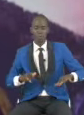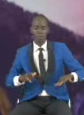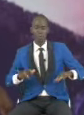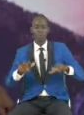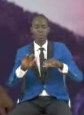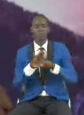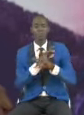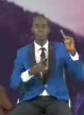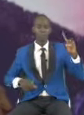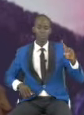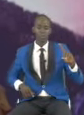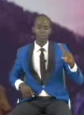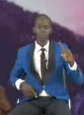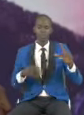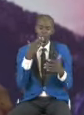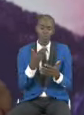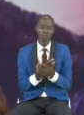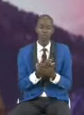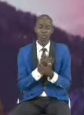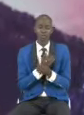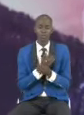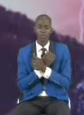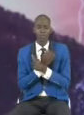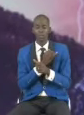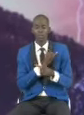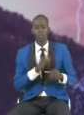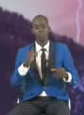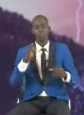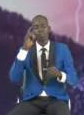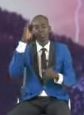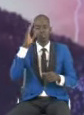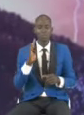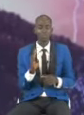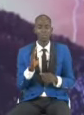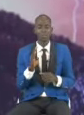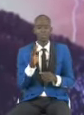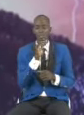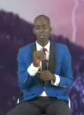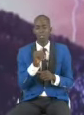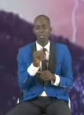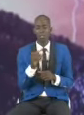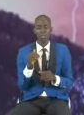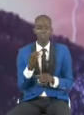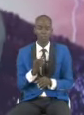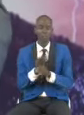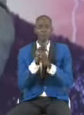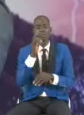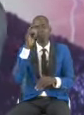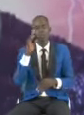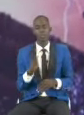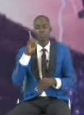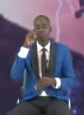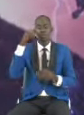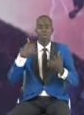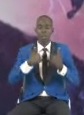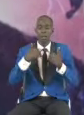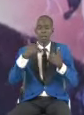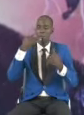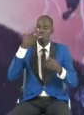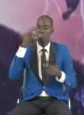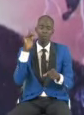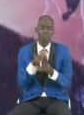compassionate God, a loving God, a faithful God. You have promised you